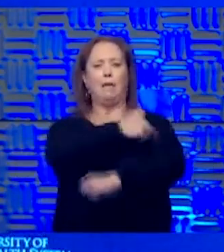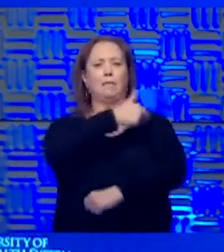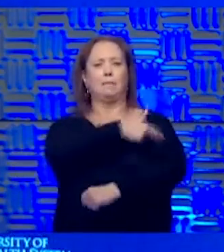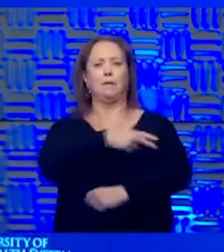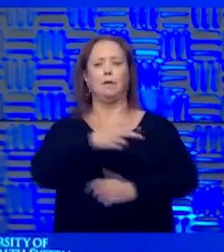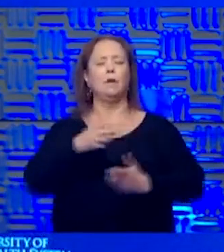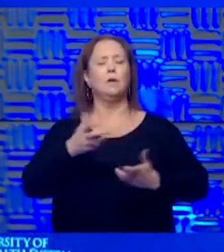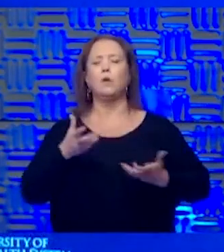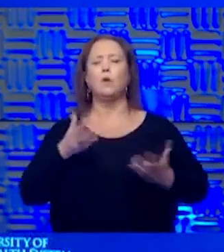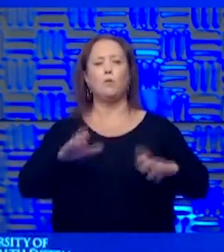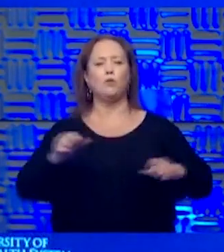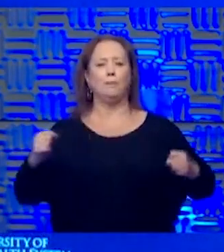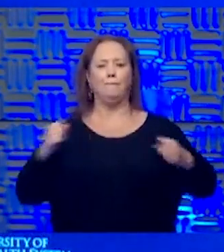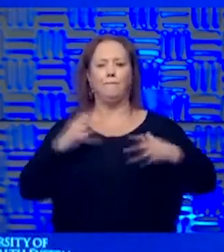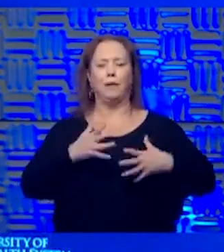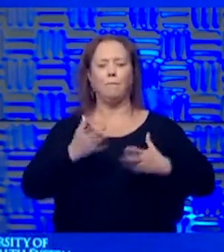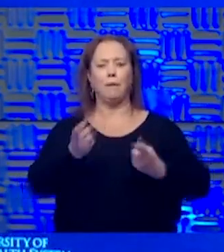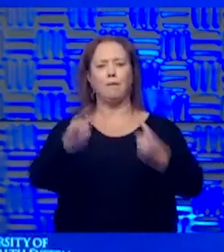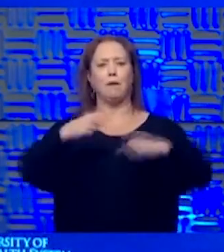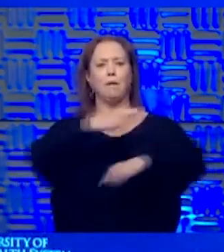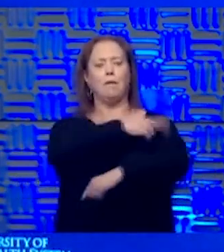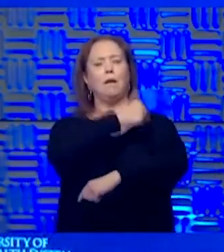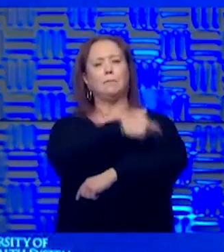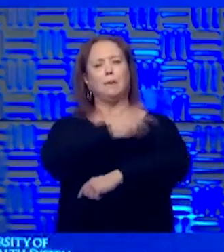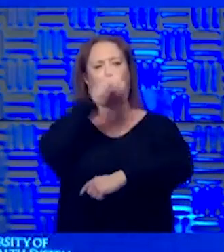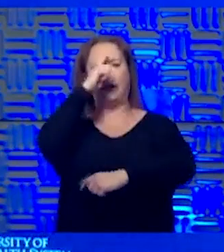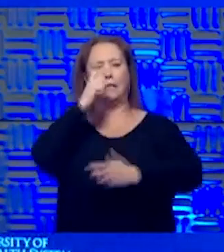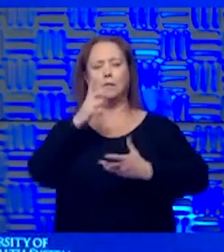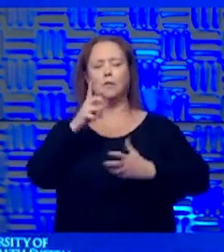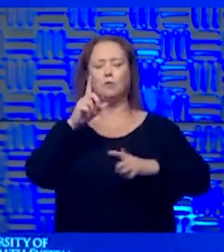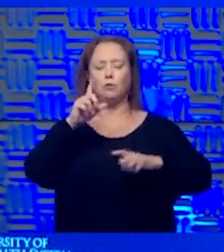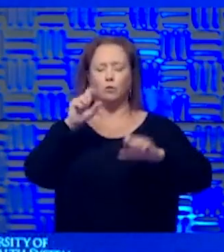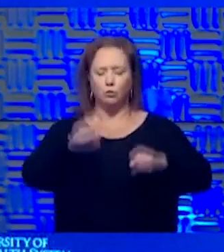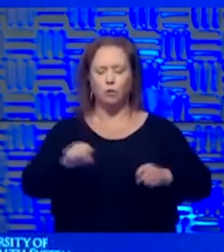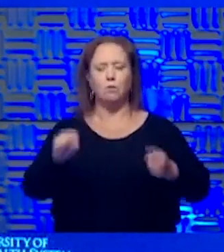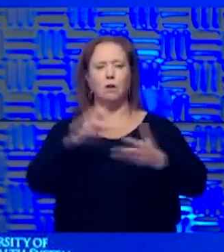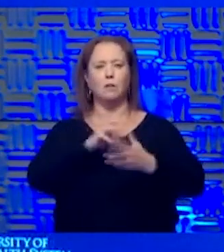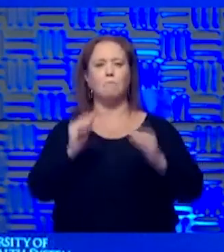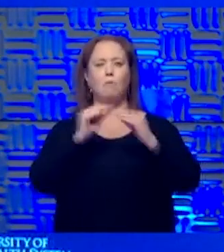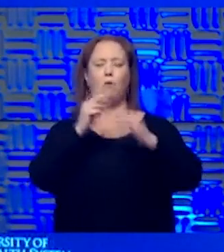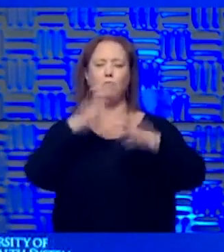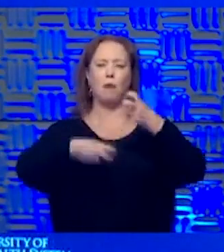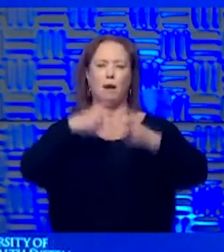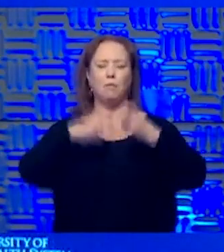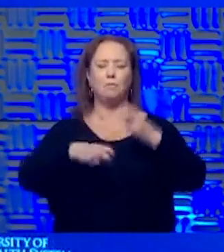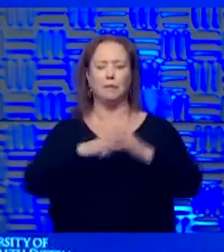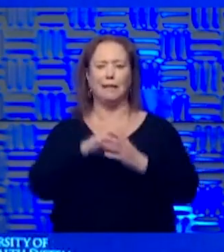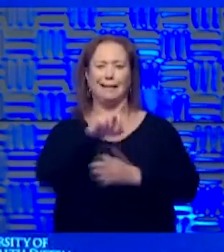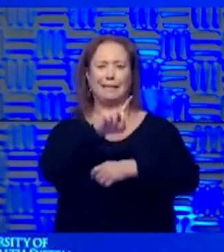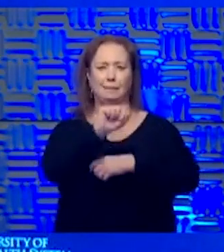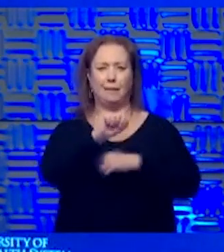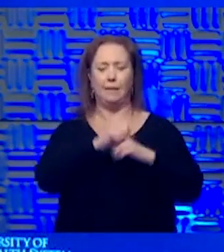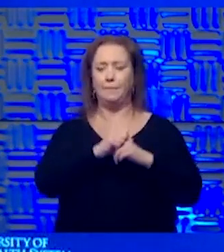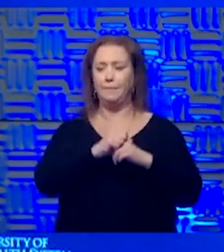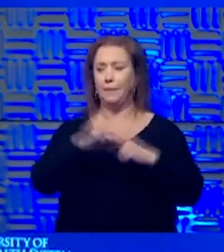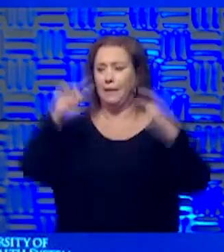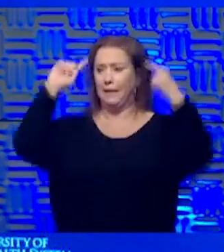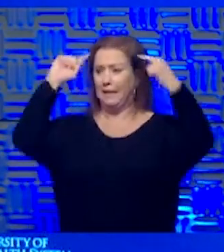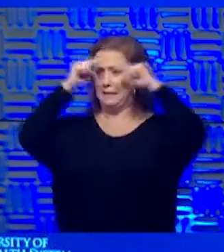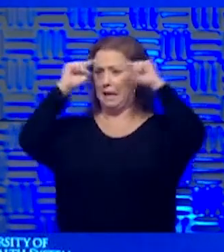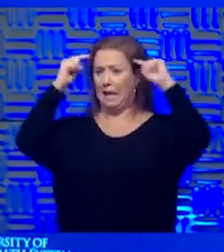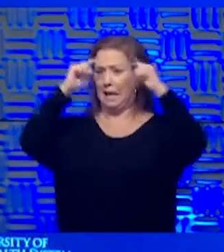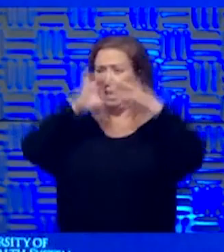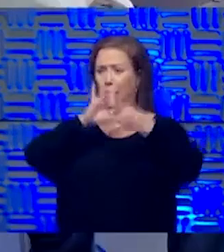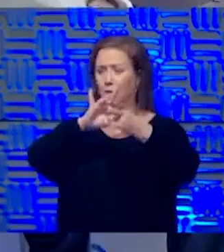feed fear, because you could end up causing yourself some lifelong disability. Is headache a sign of stroke, and does it have to